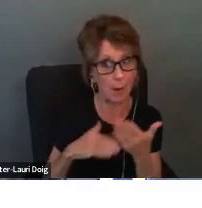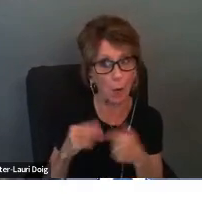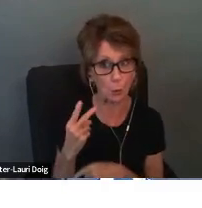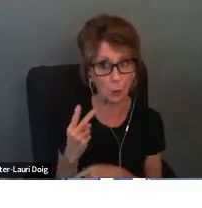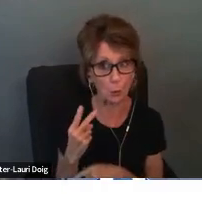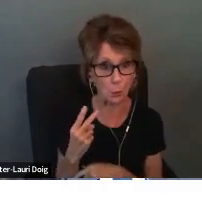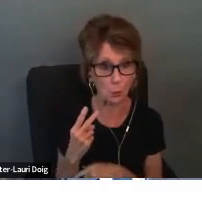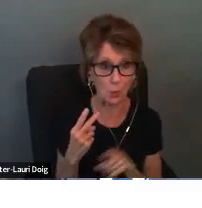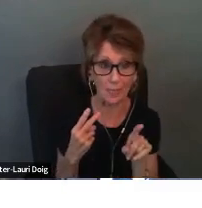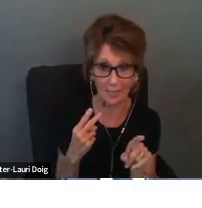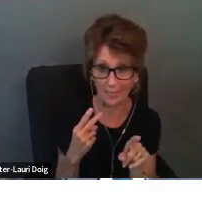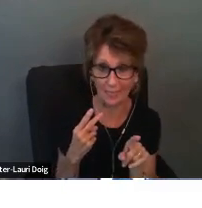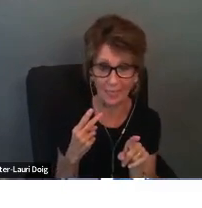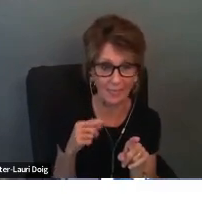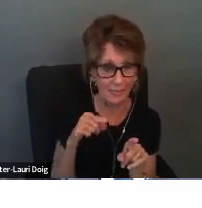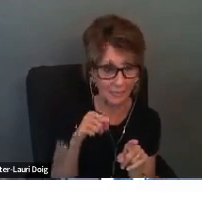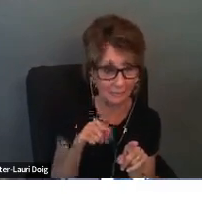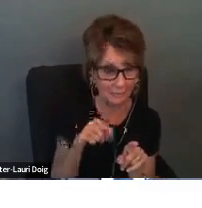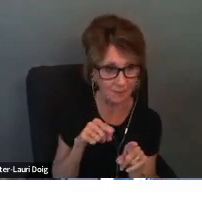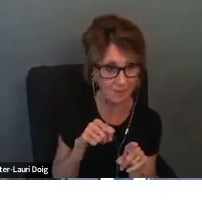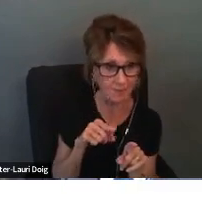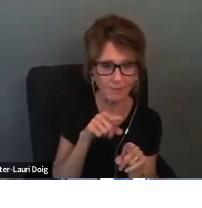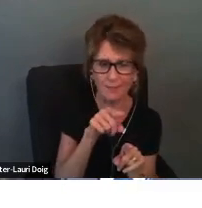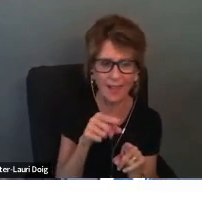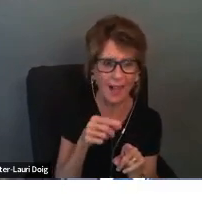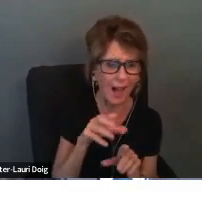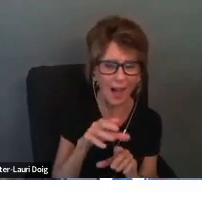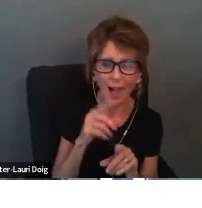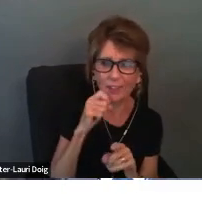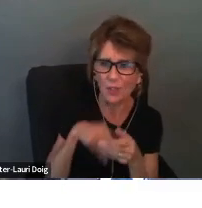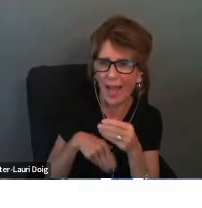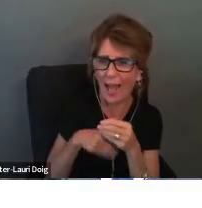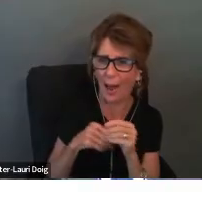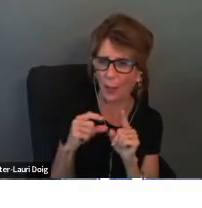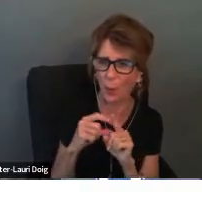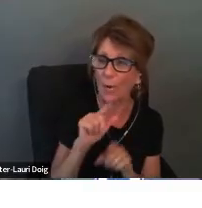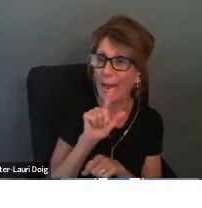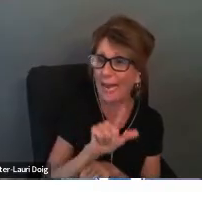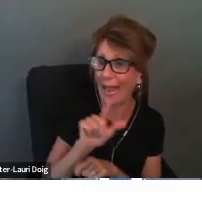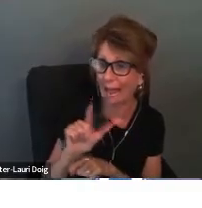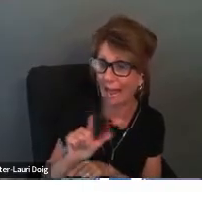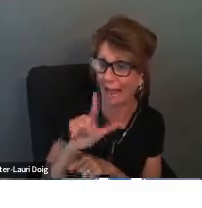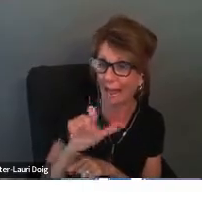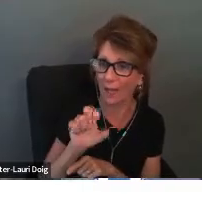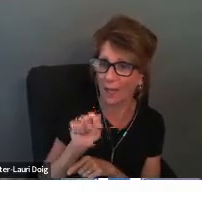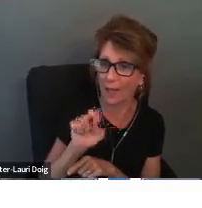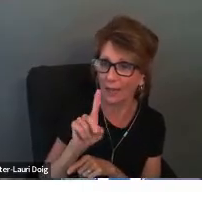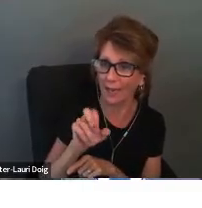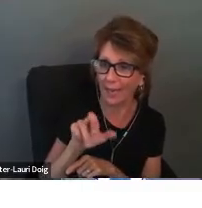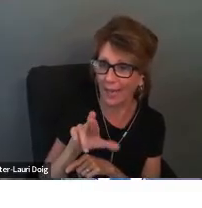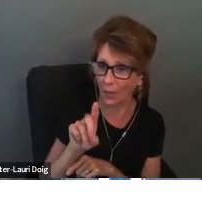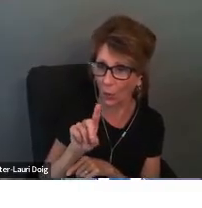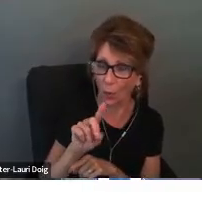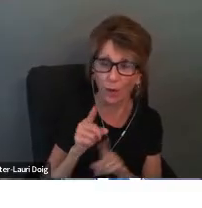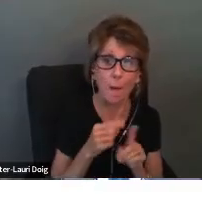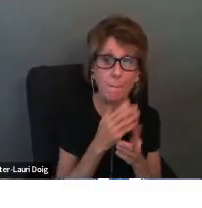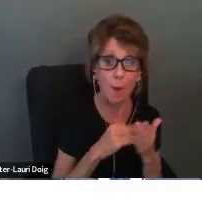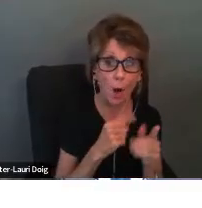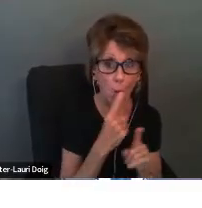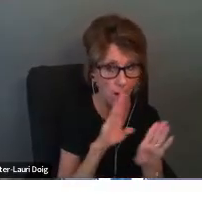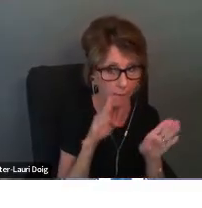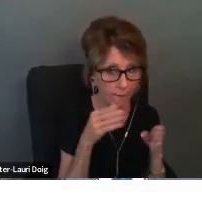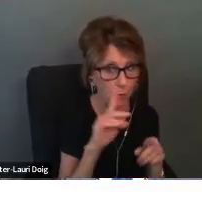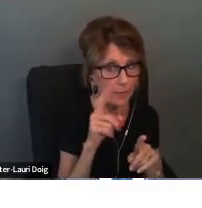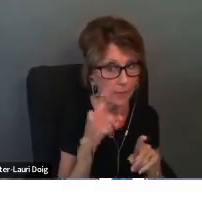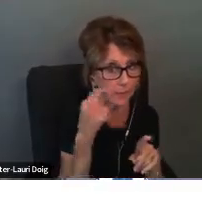on that slide, you should be asking your landlord for accommodation. So in part 1, we dealt with employers. Now part 2, we're dealing with